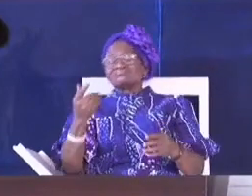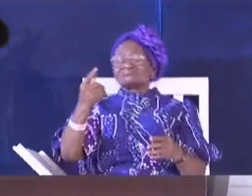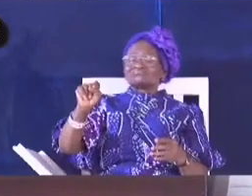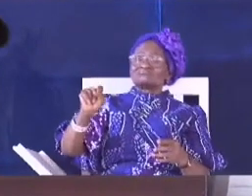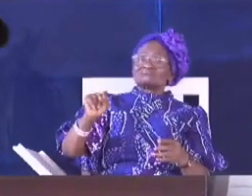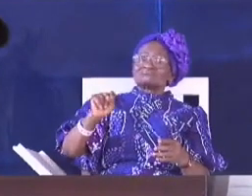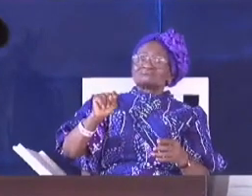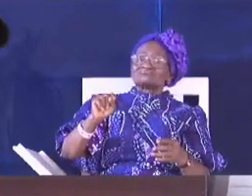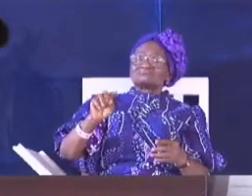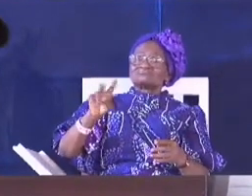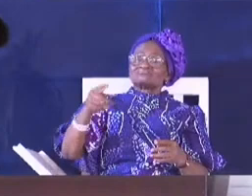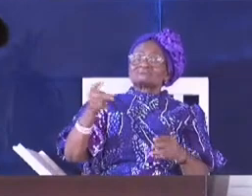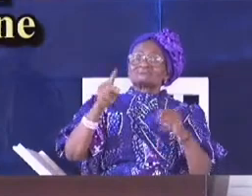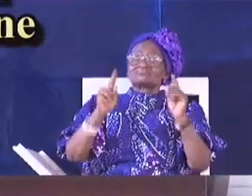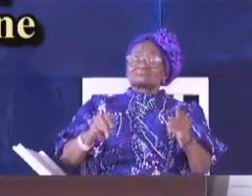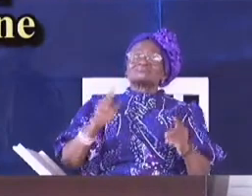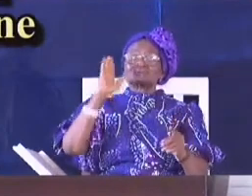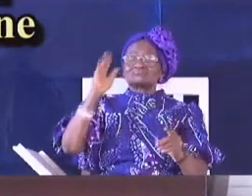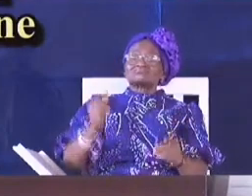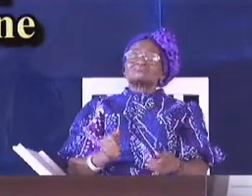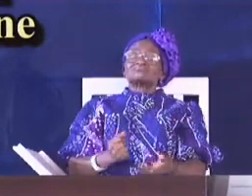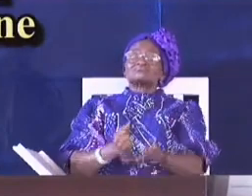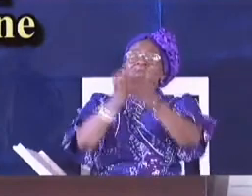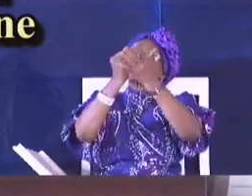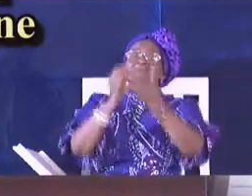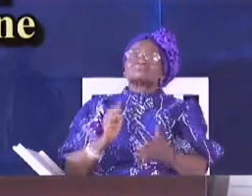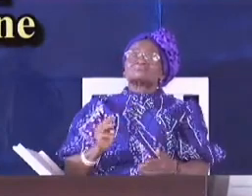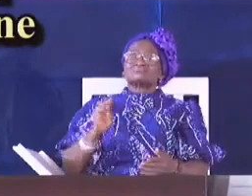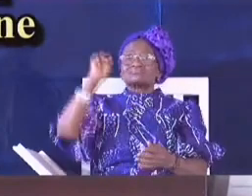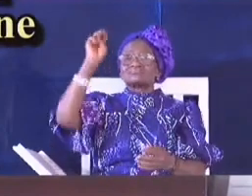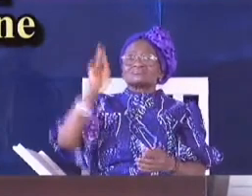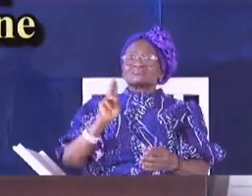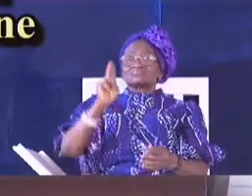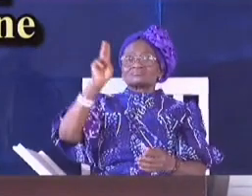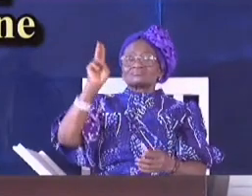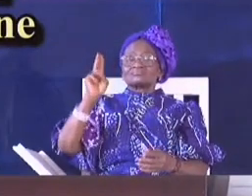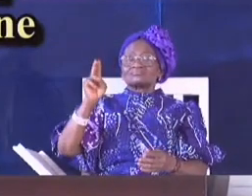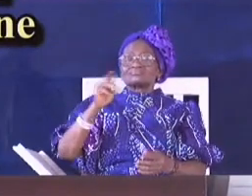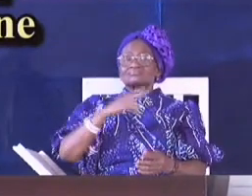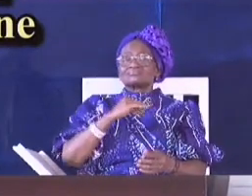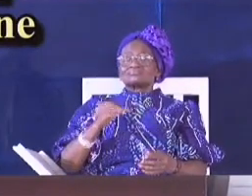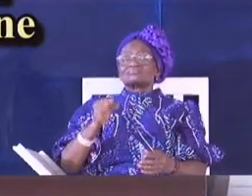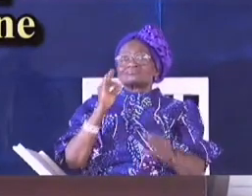And he said, when there are three of them combined, then it will be difficult to break them.